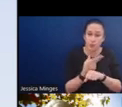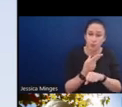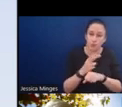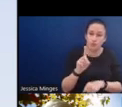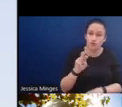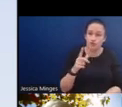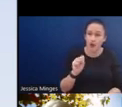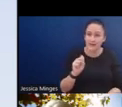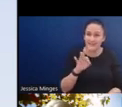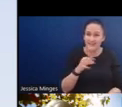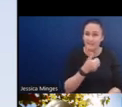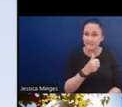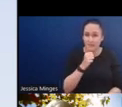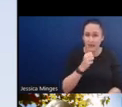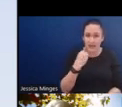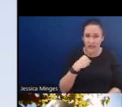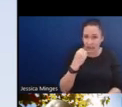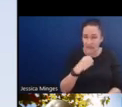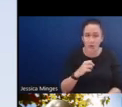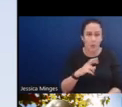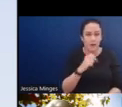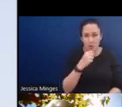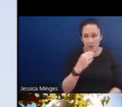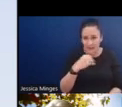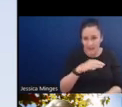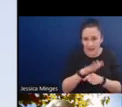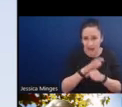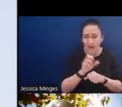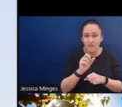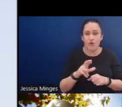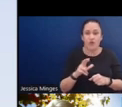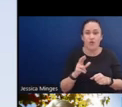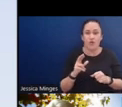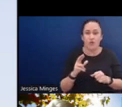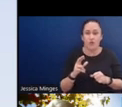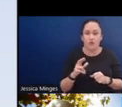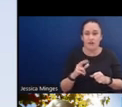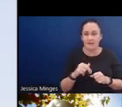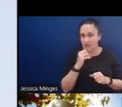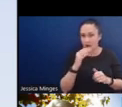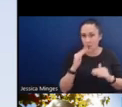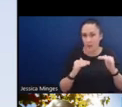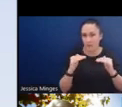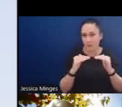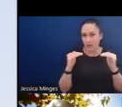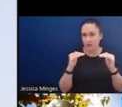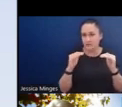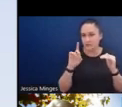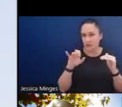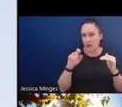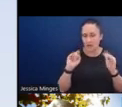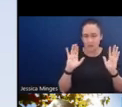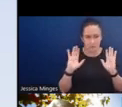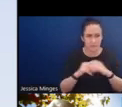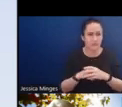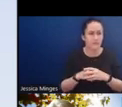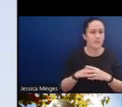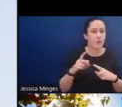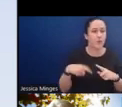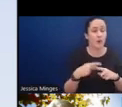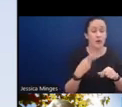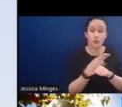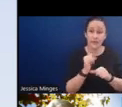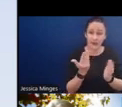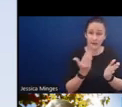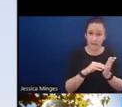aren't eating or they aren't eating enough, or they aren't eating a well-balanced diet. So so when you use them,